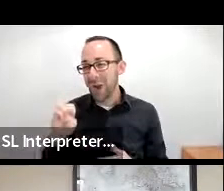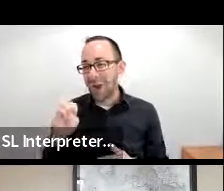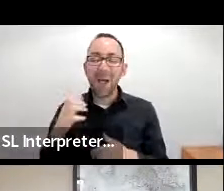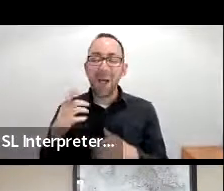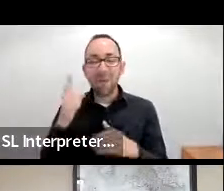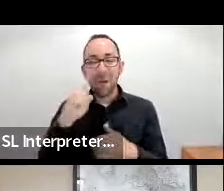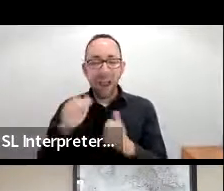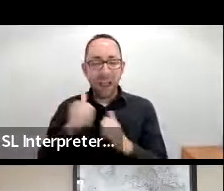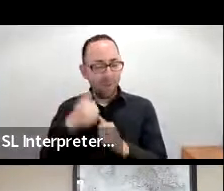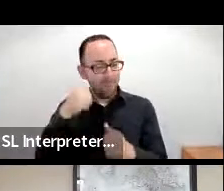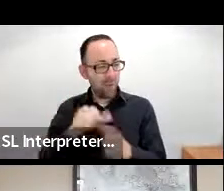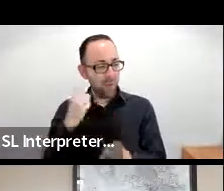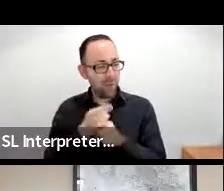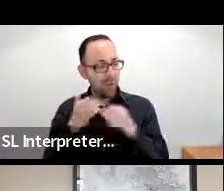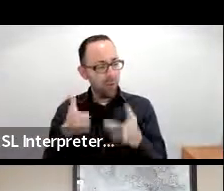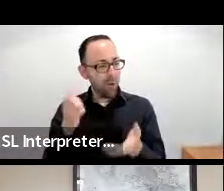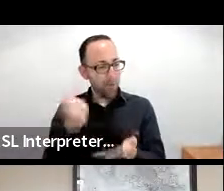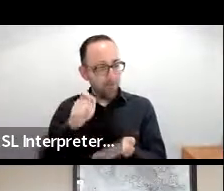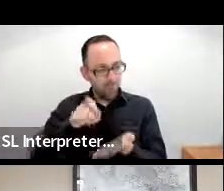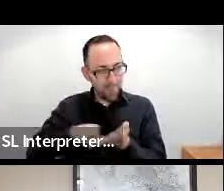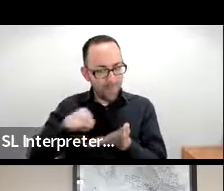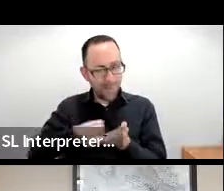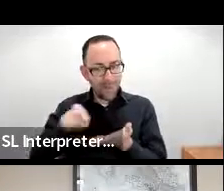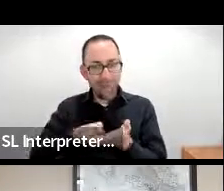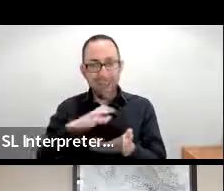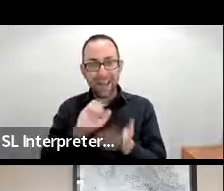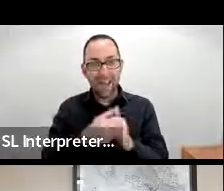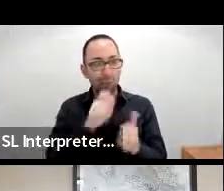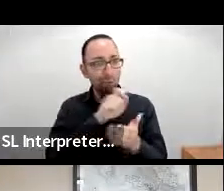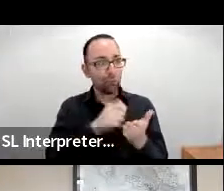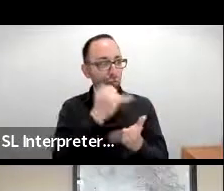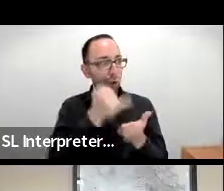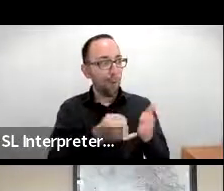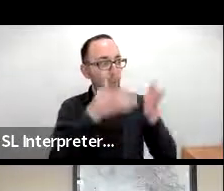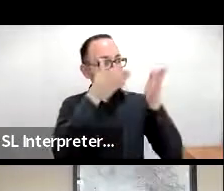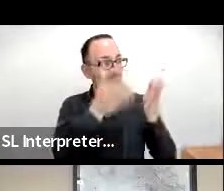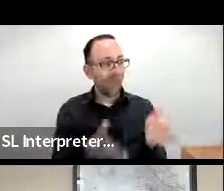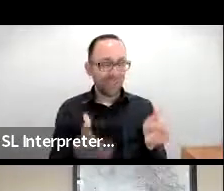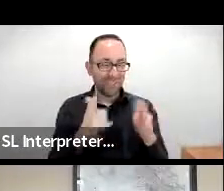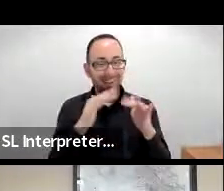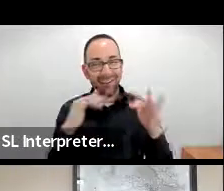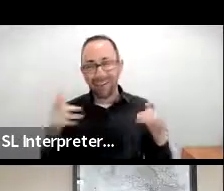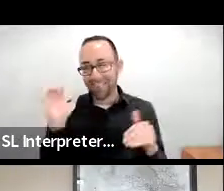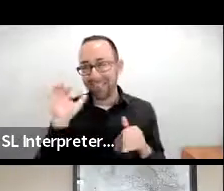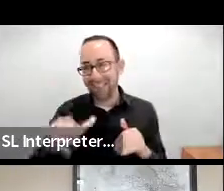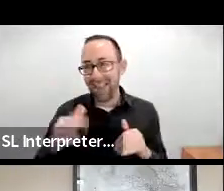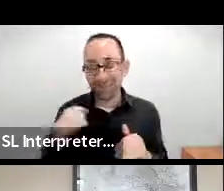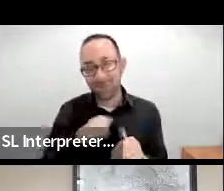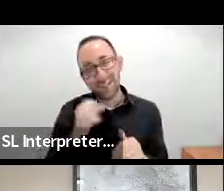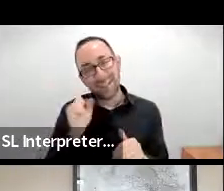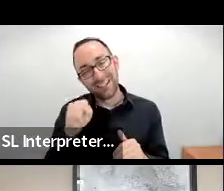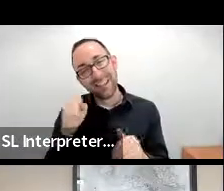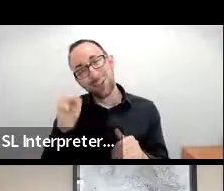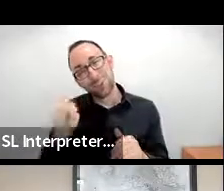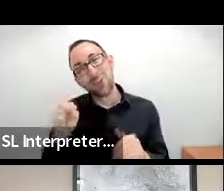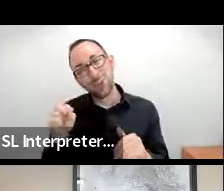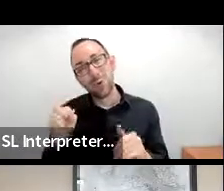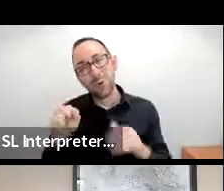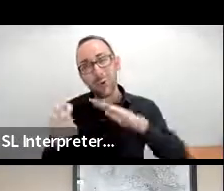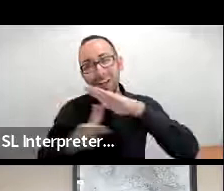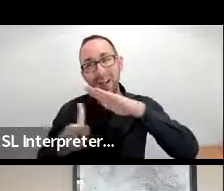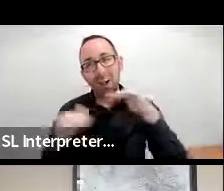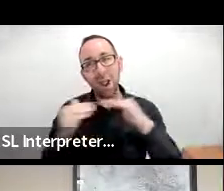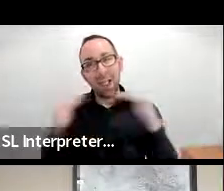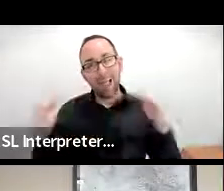all the different body parts that you need on drawing a person. So yes, we do. We spend a lot of time on handwriting in kindergarten.